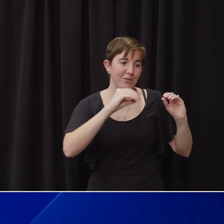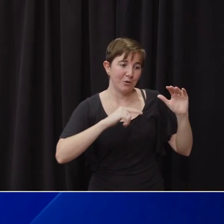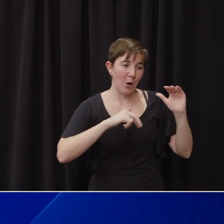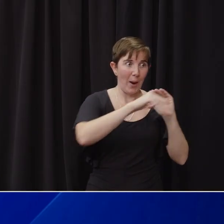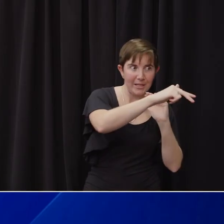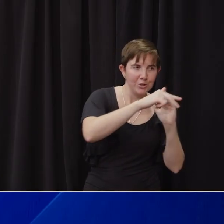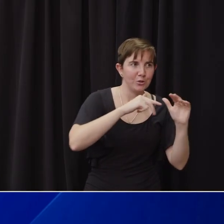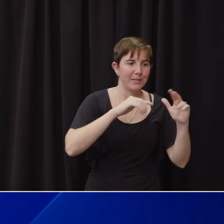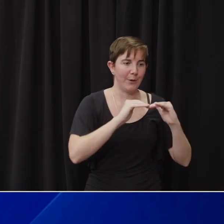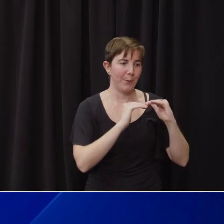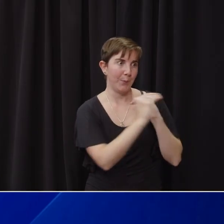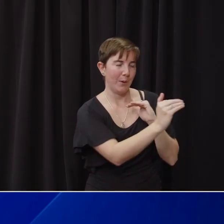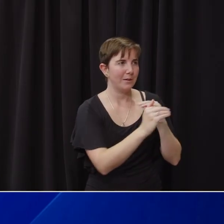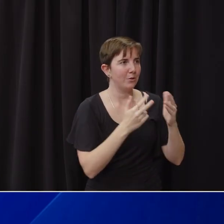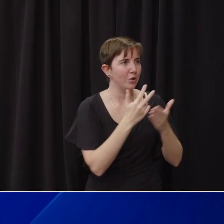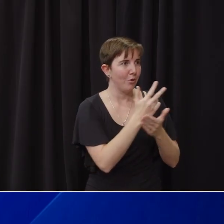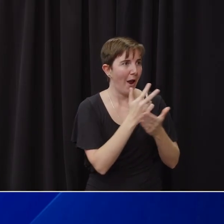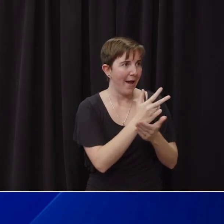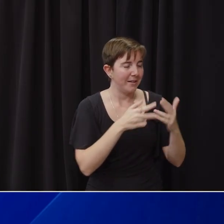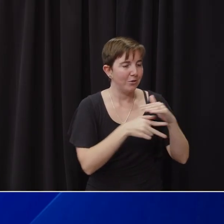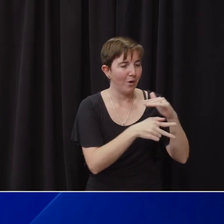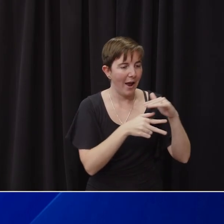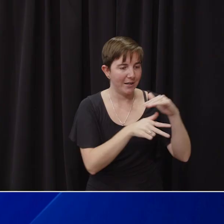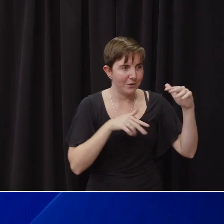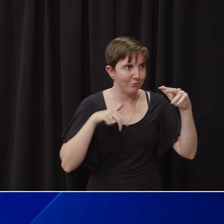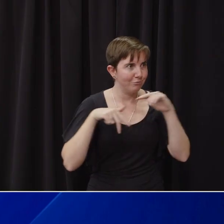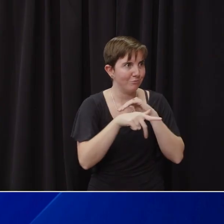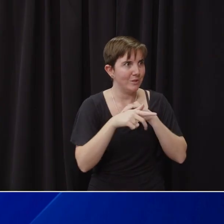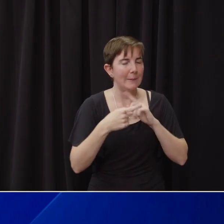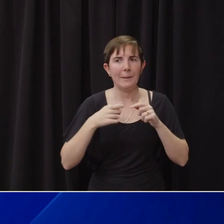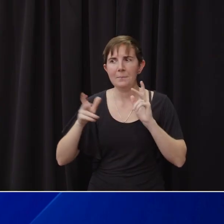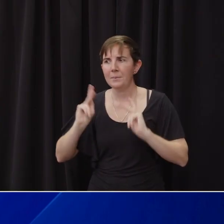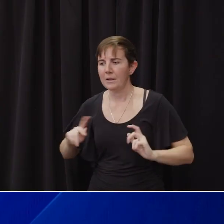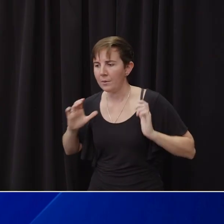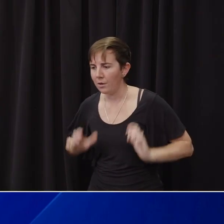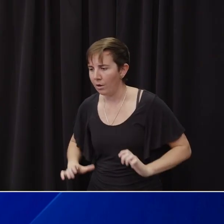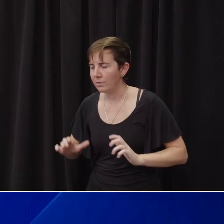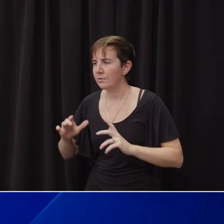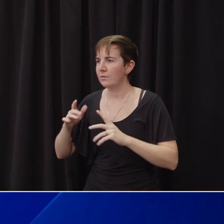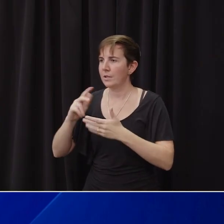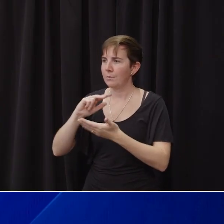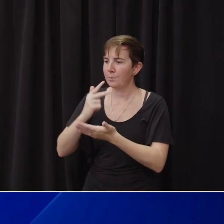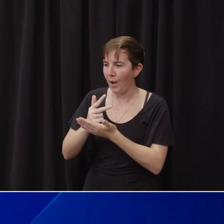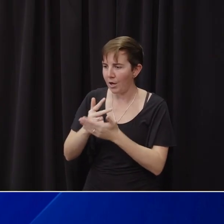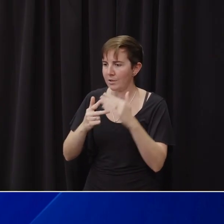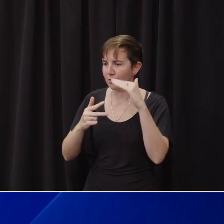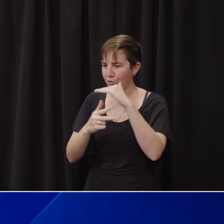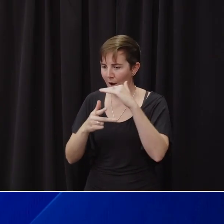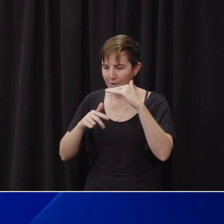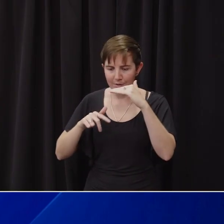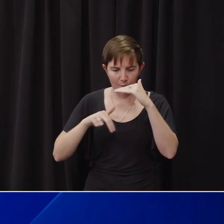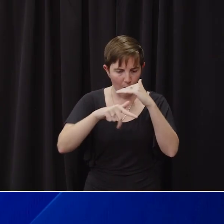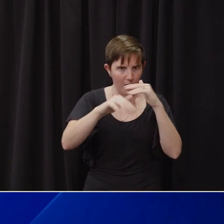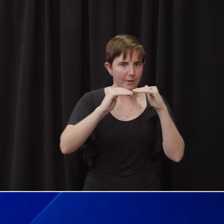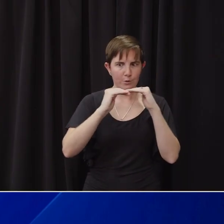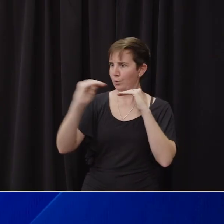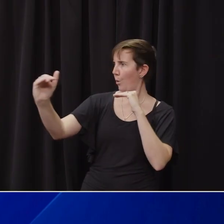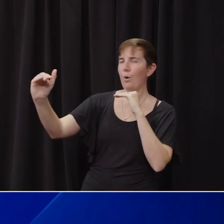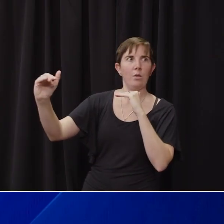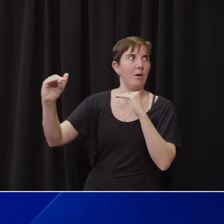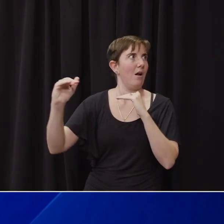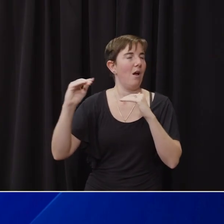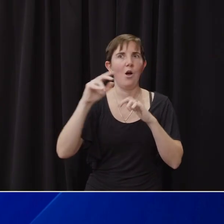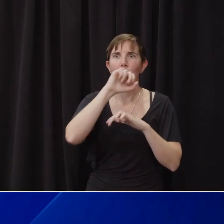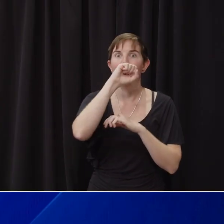but every single client, once they walk from their garage into the house, they absolutely love it. They don't realize they're